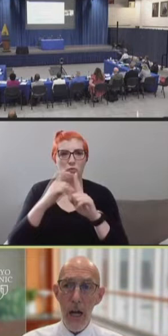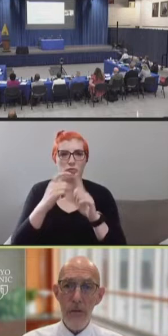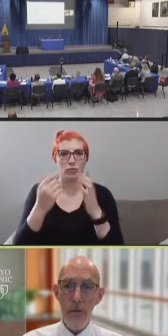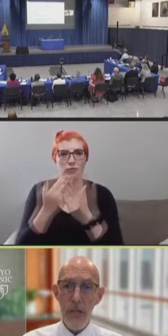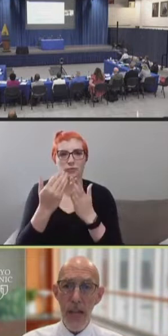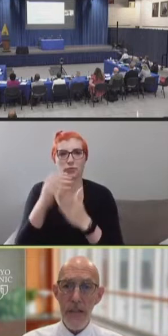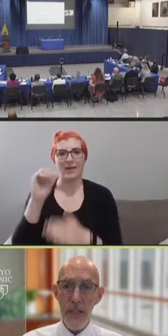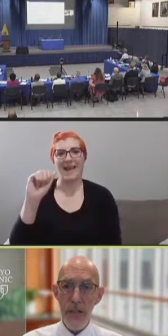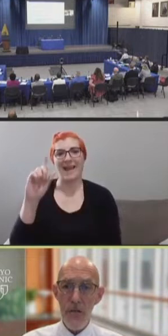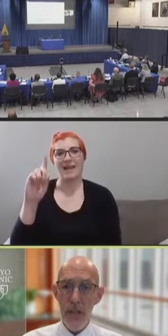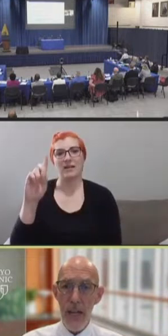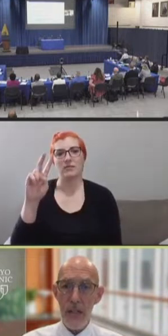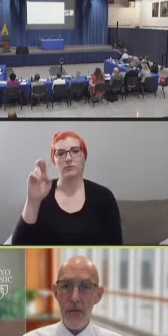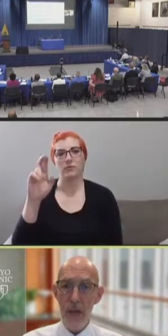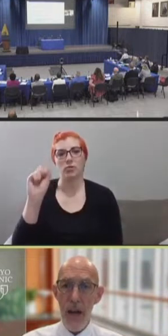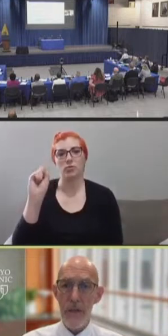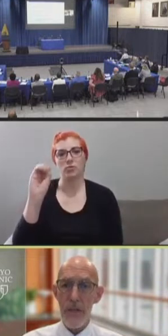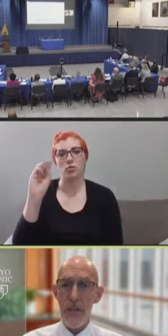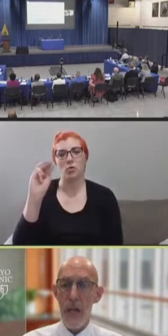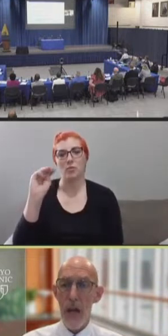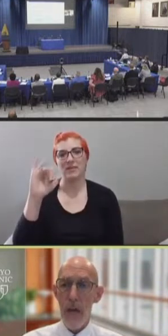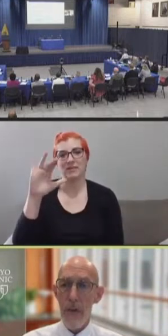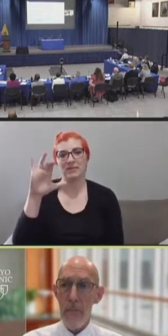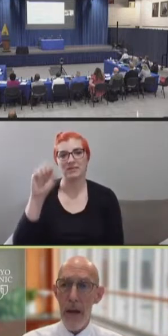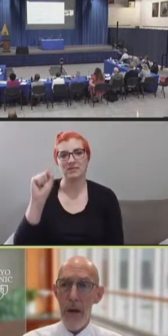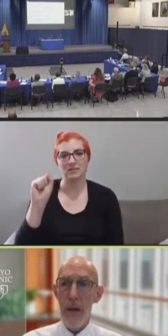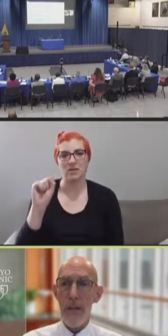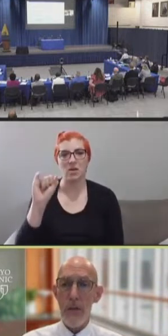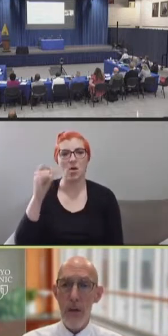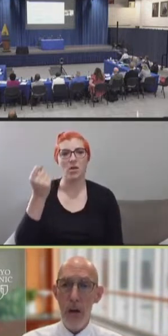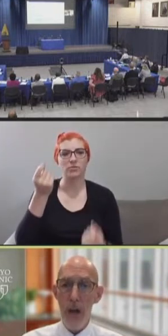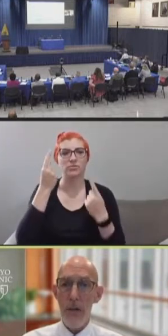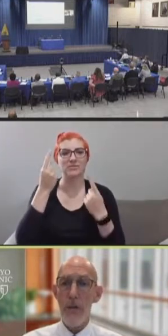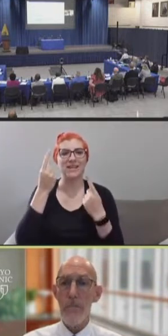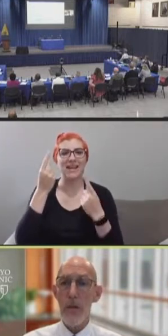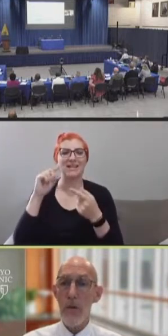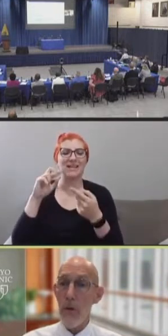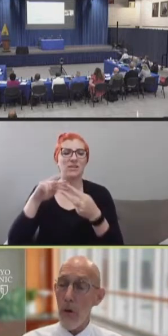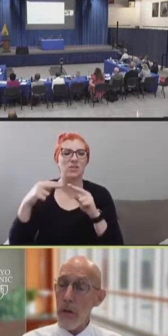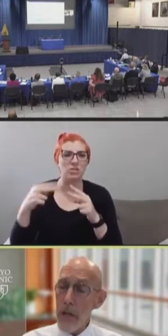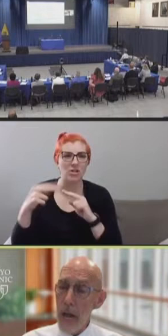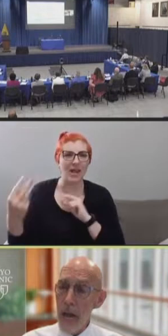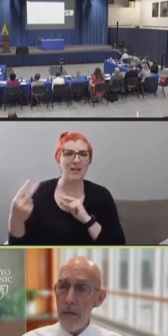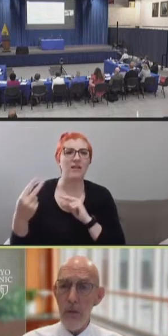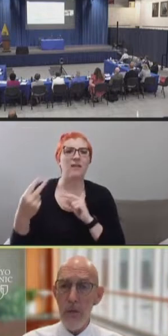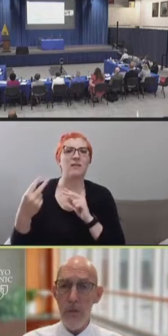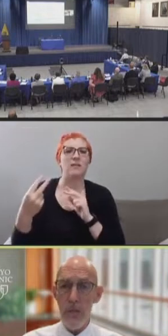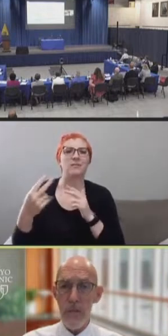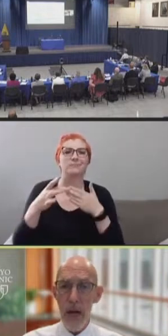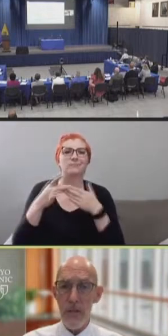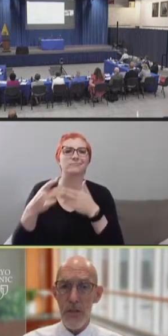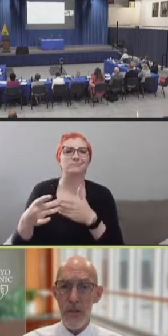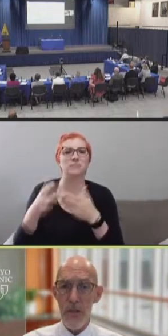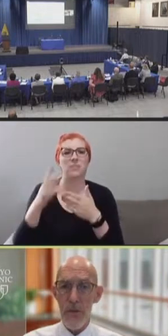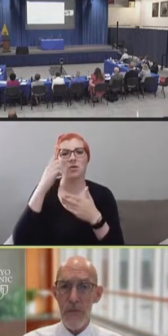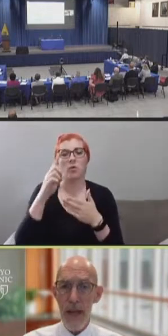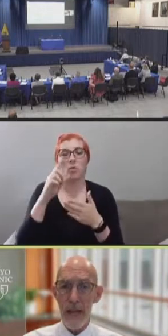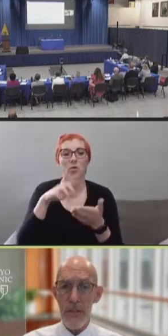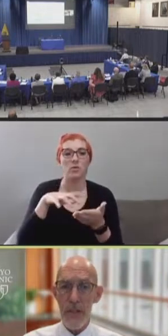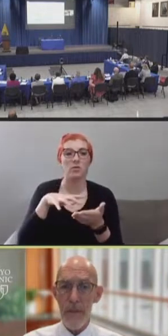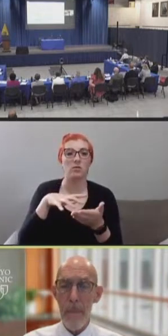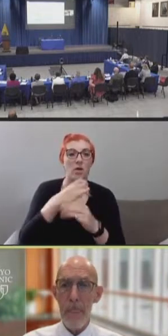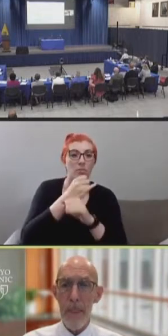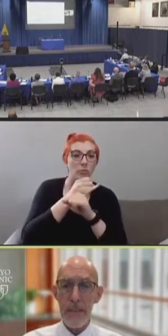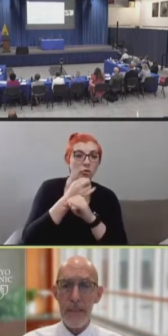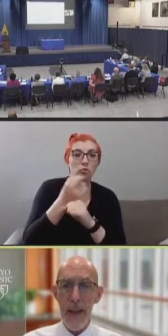we're understanding the genetic drivers of aberrant or autoimmune or non-immune responses to a